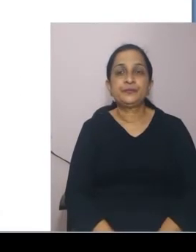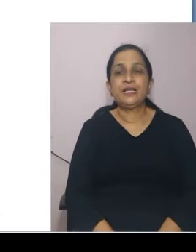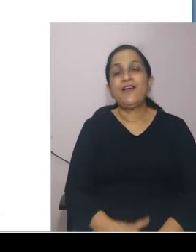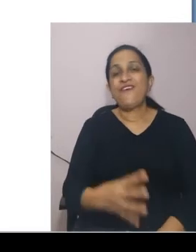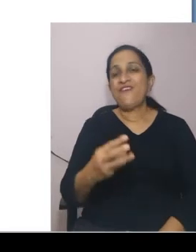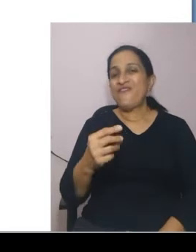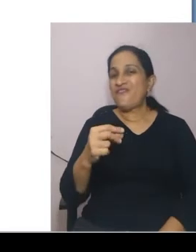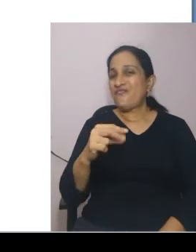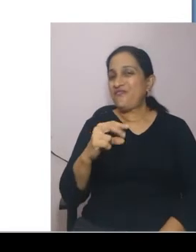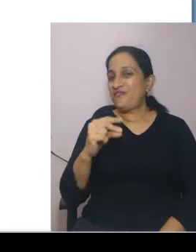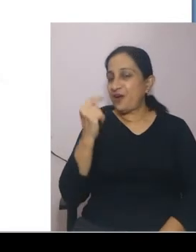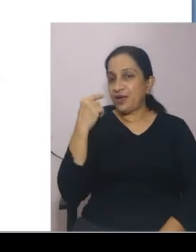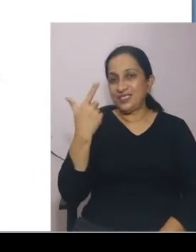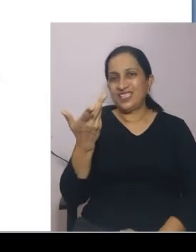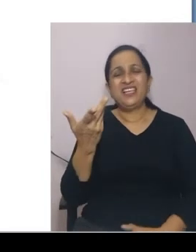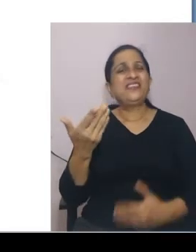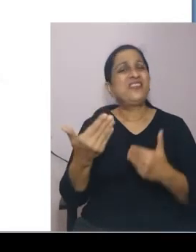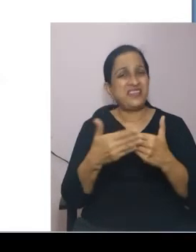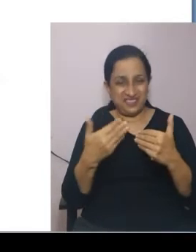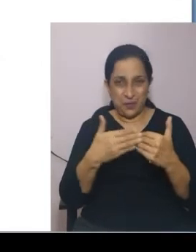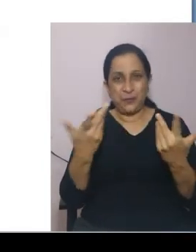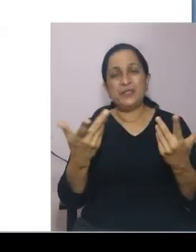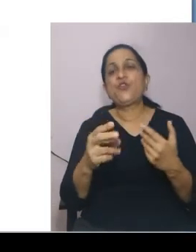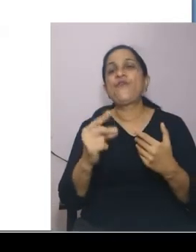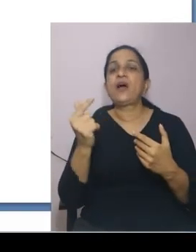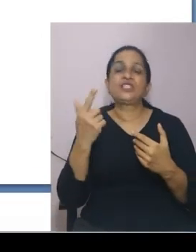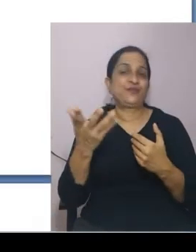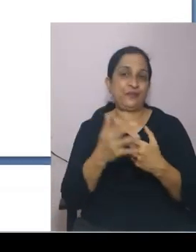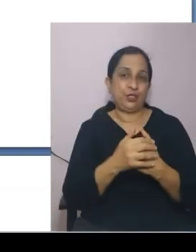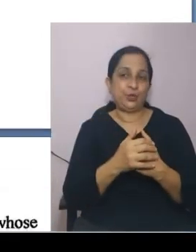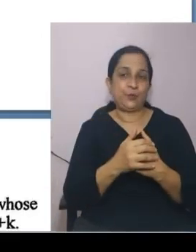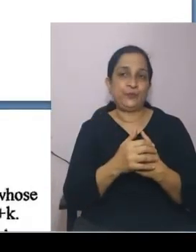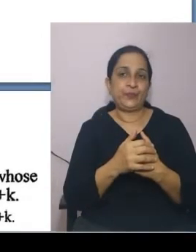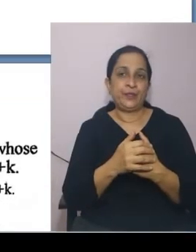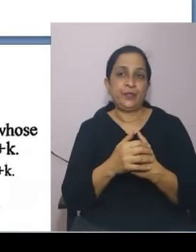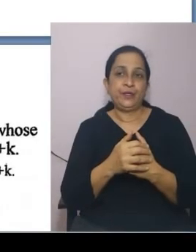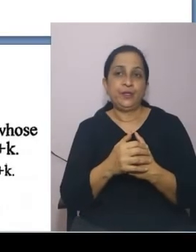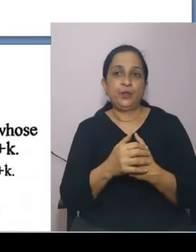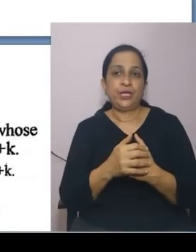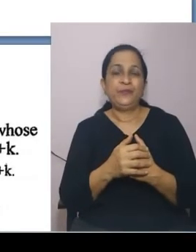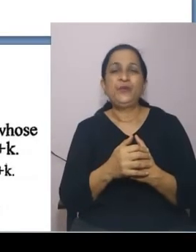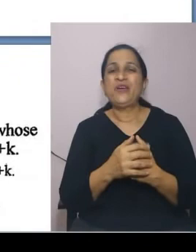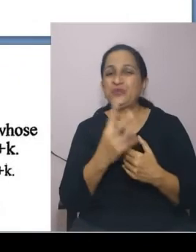We will go a little fast because next ones are very simple.